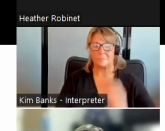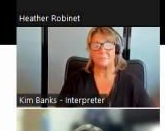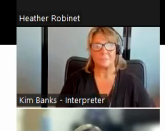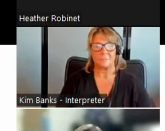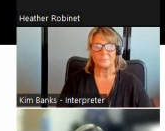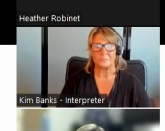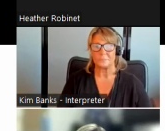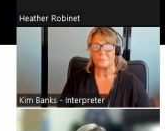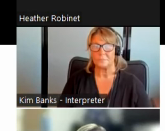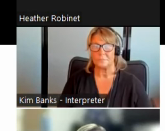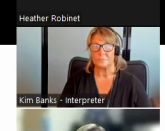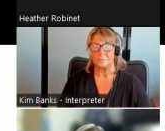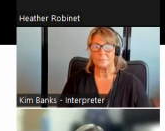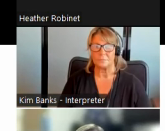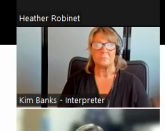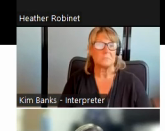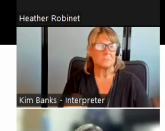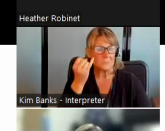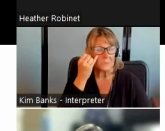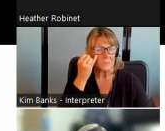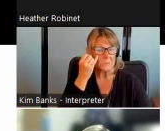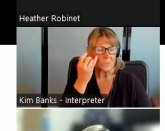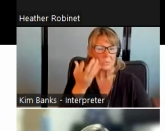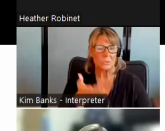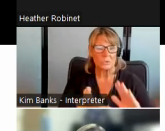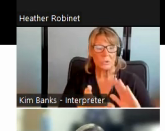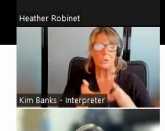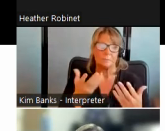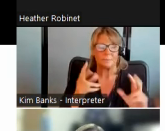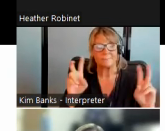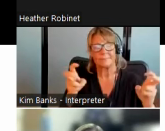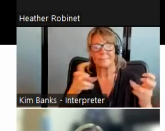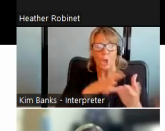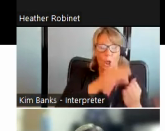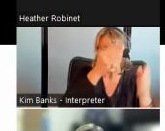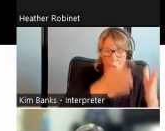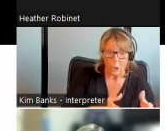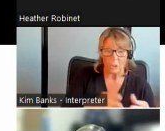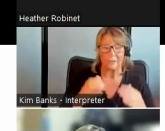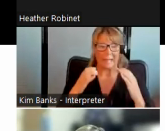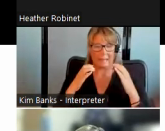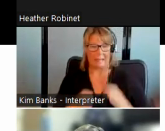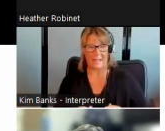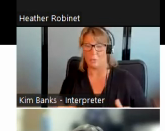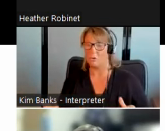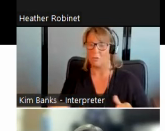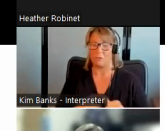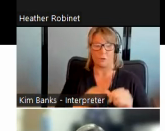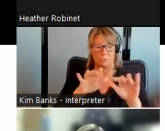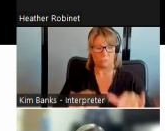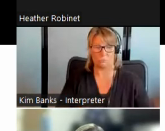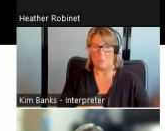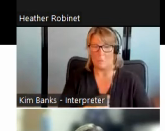So just a note too, when we're talking about learners and clients, when you first put them in the system, you're creating kind